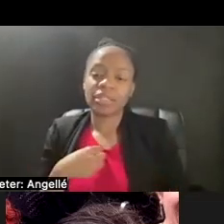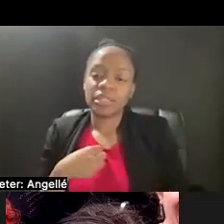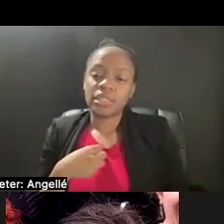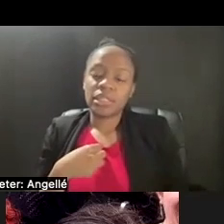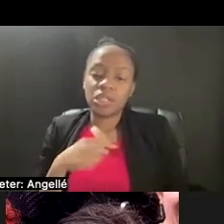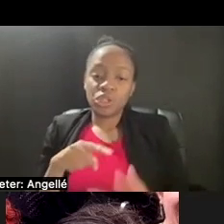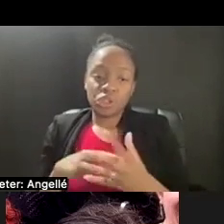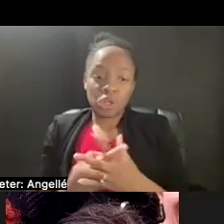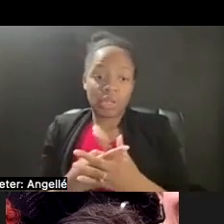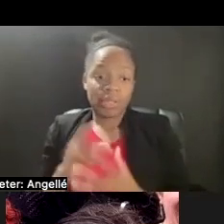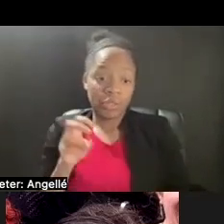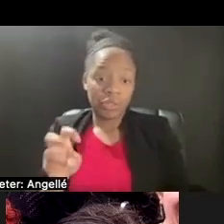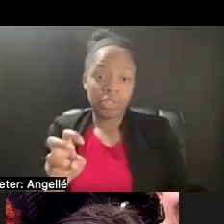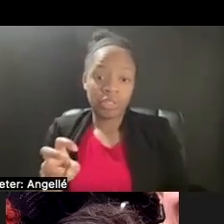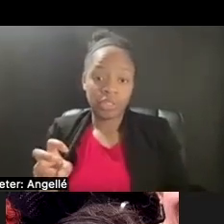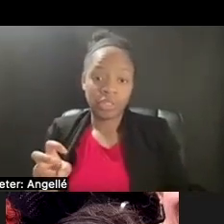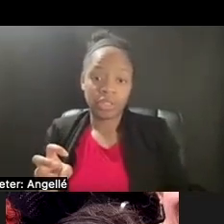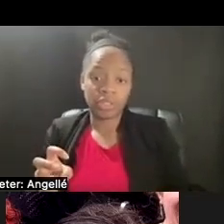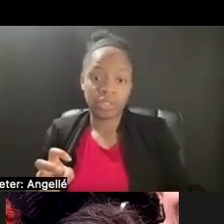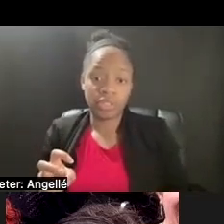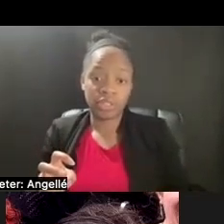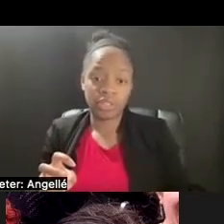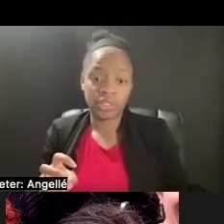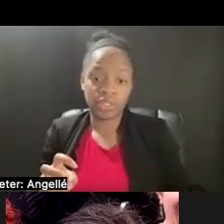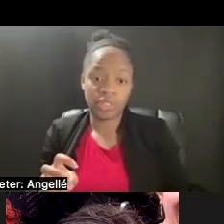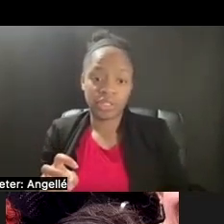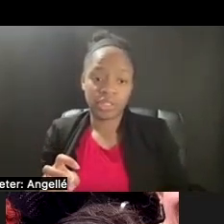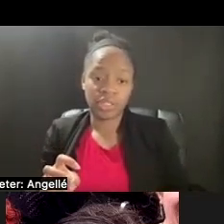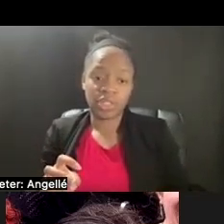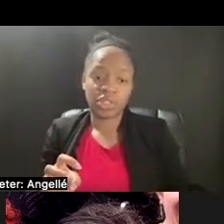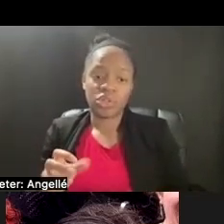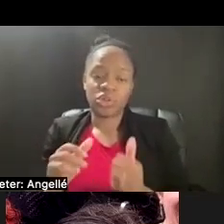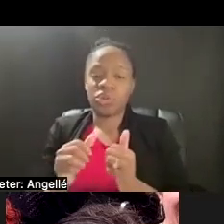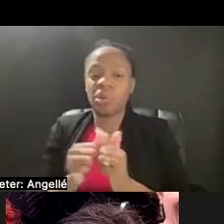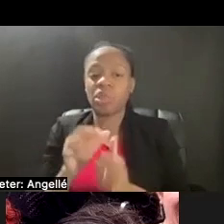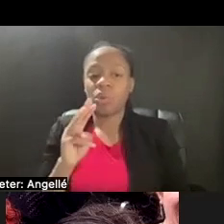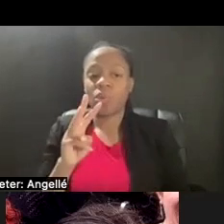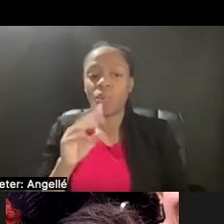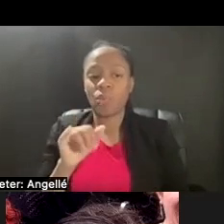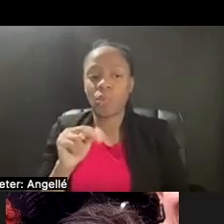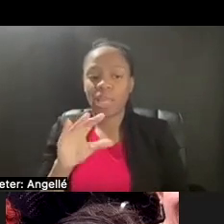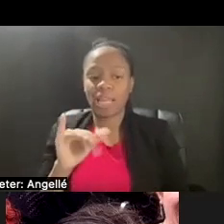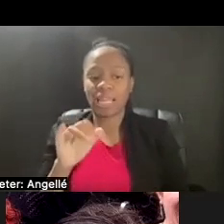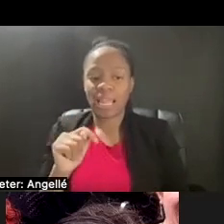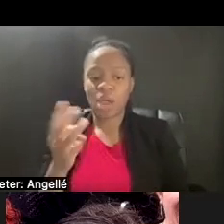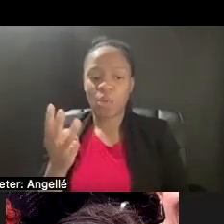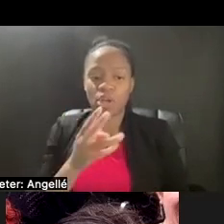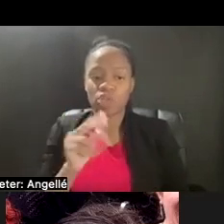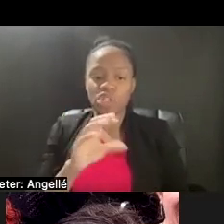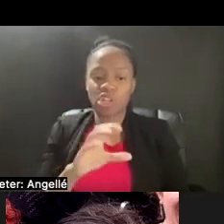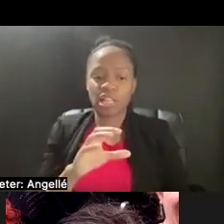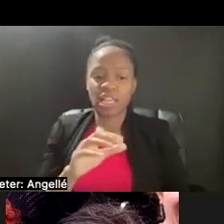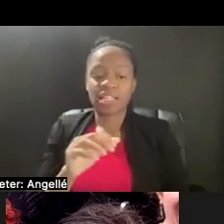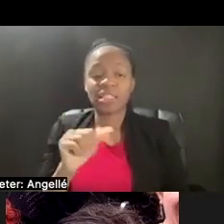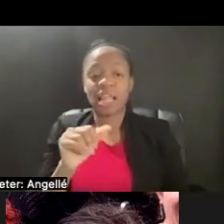started this journey with WinCat, Western North Carolina's AIDS project, and it really taught me so